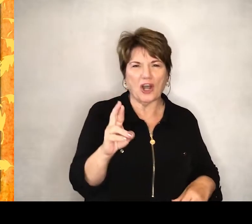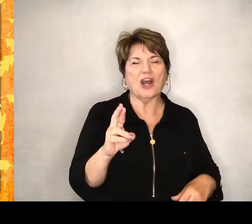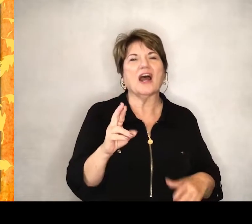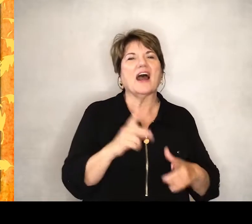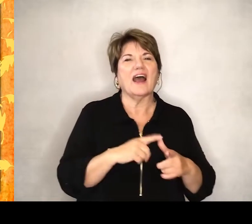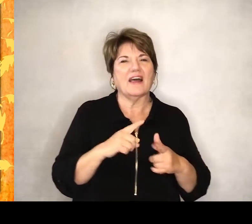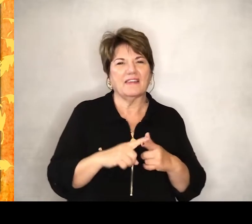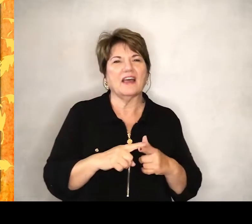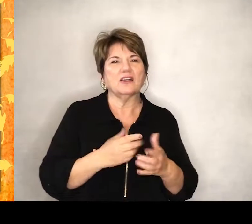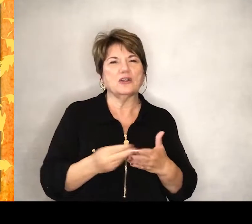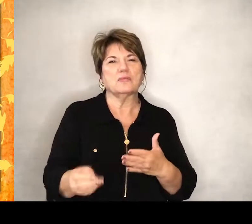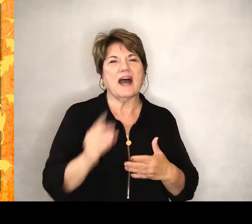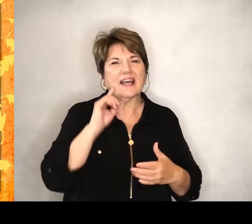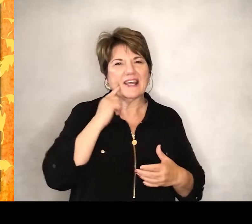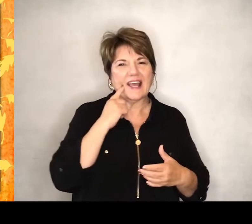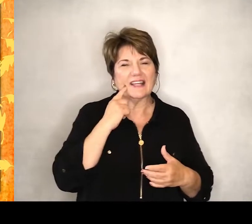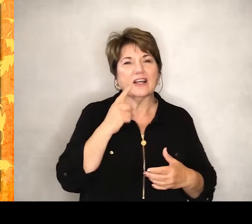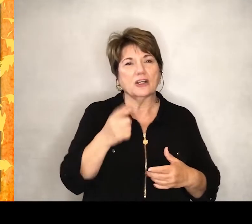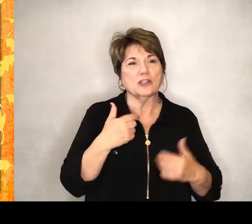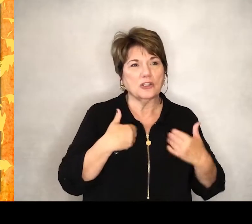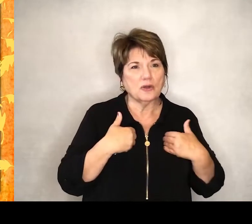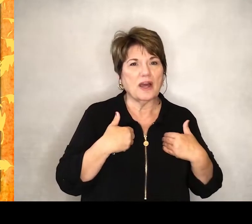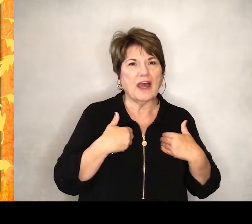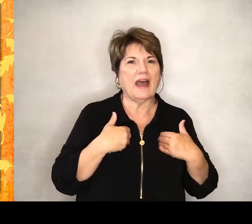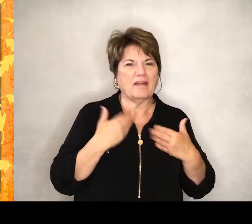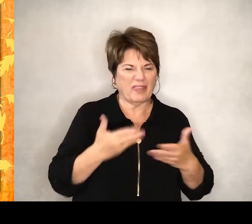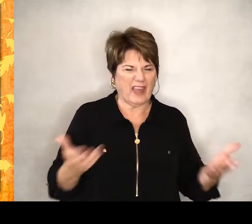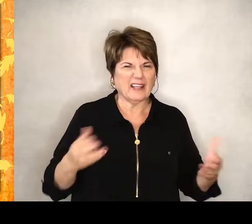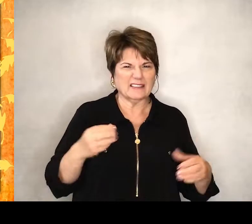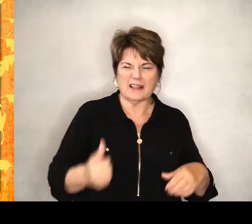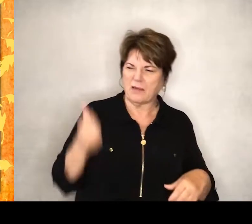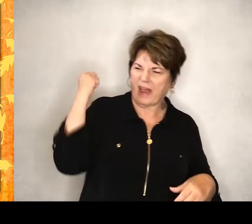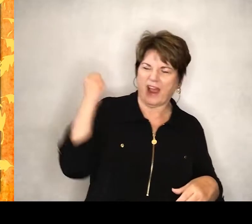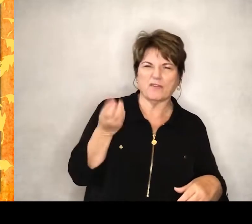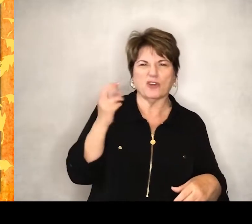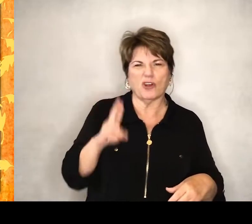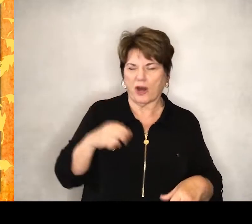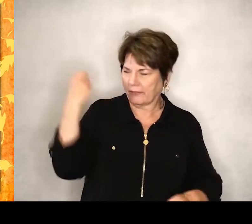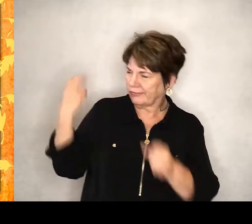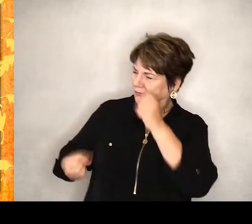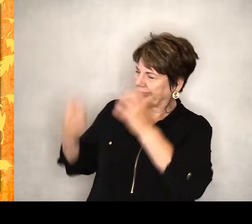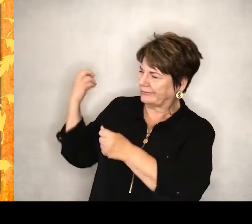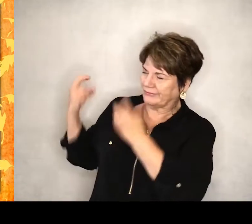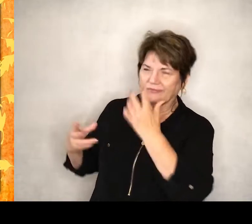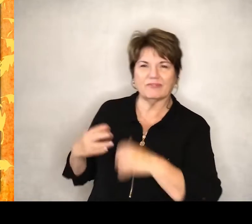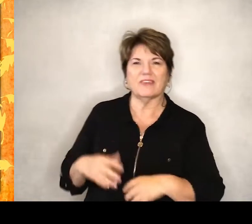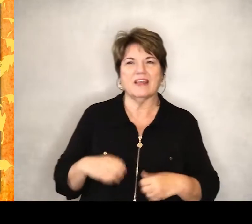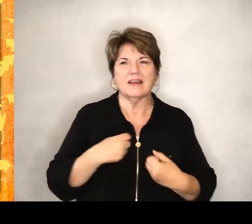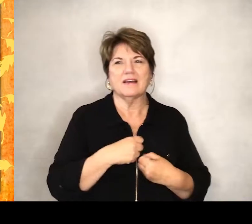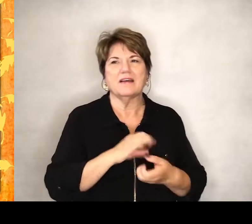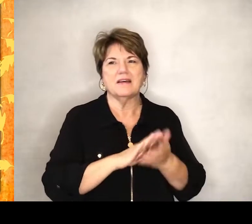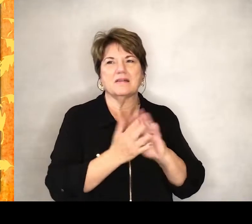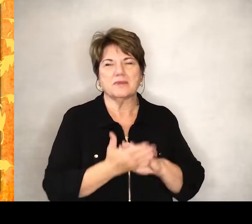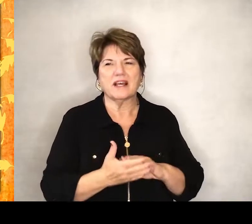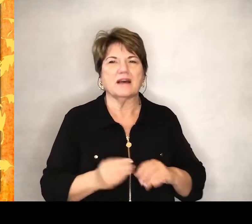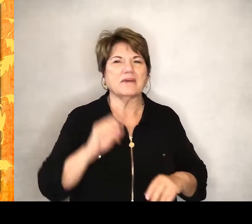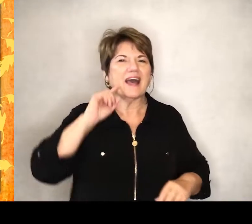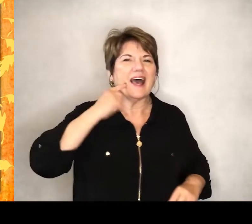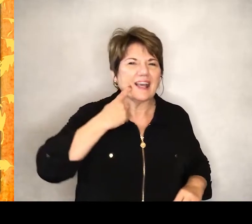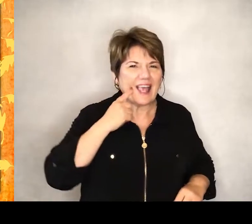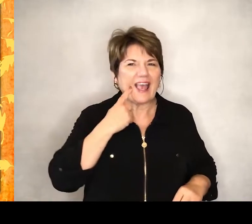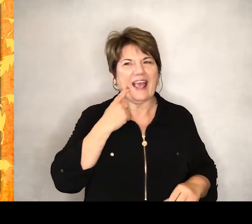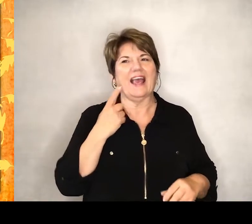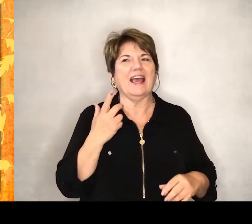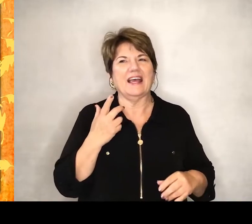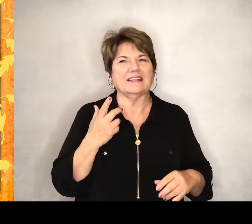give out candy to kids. If you've got junk in your trunk, take the junk out of your trunk and make it into a... Candy